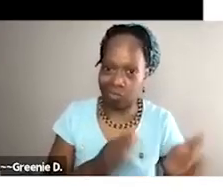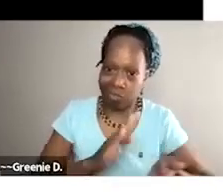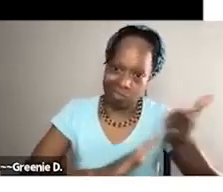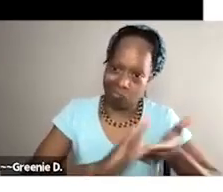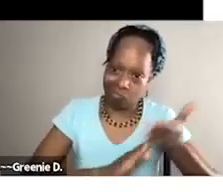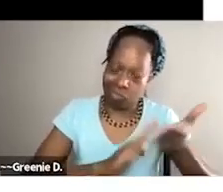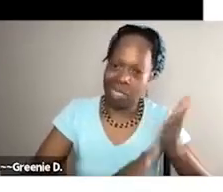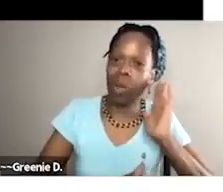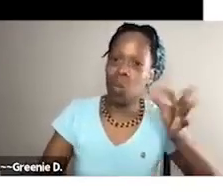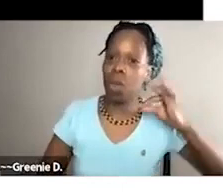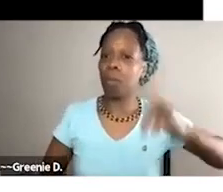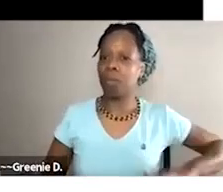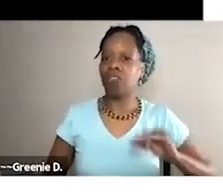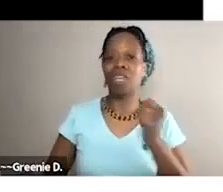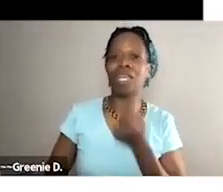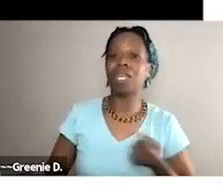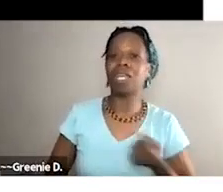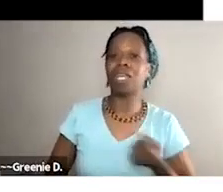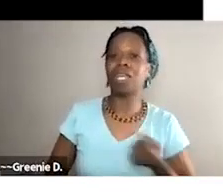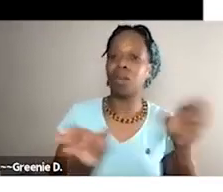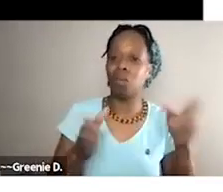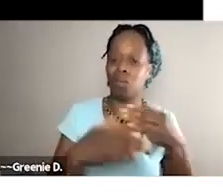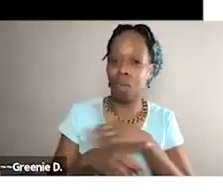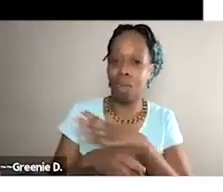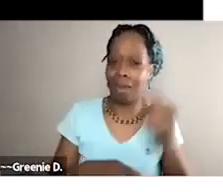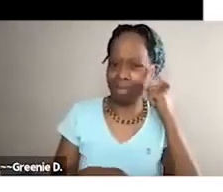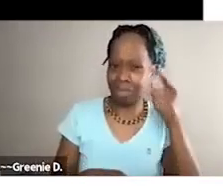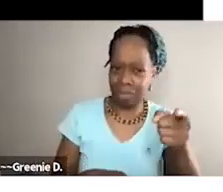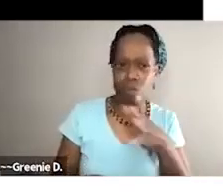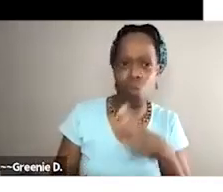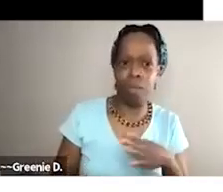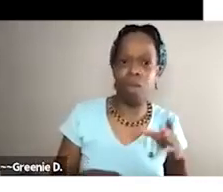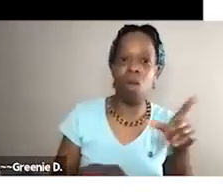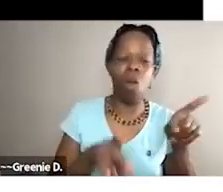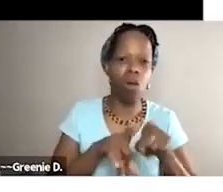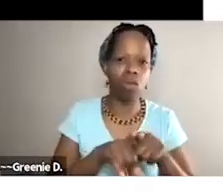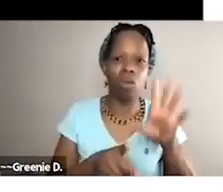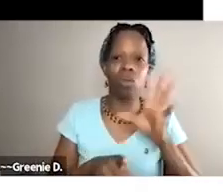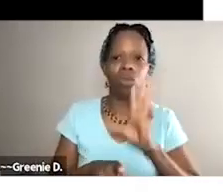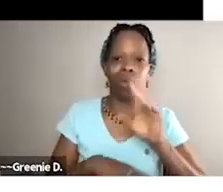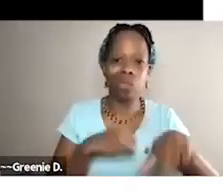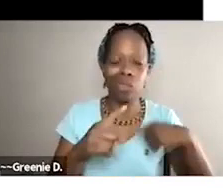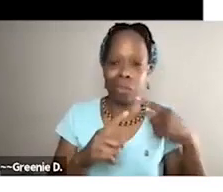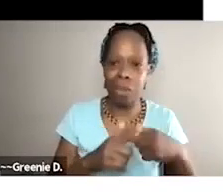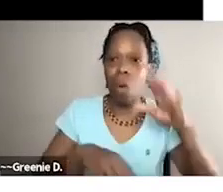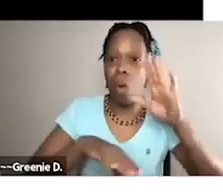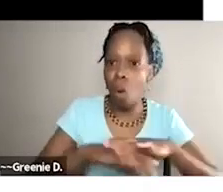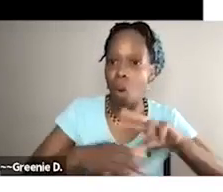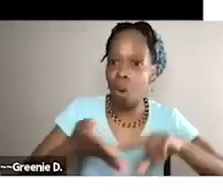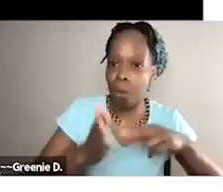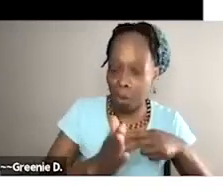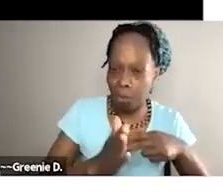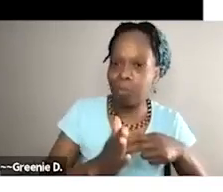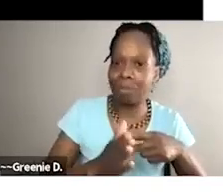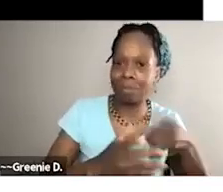know, it'll benefit anyone in the long run. And I think she also speaks to how a conscious posture of inclusion and the emphasis on universal and accessible